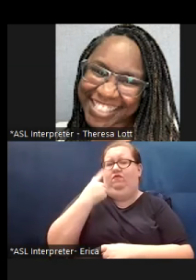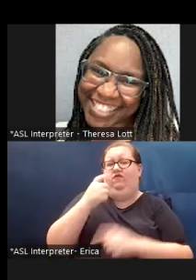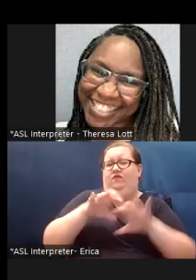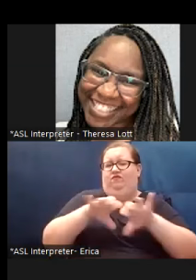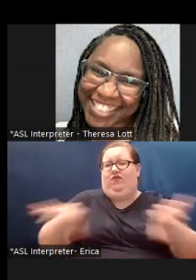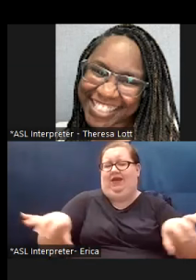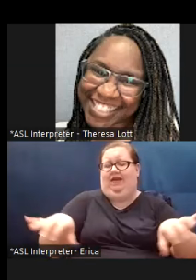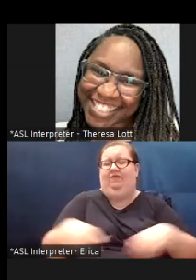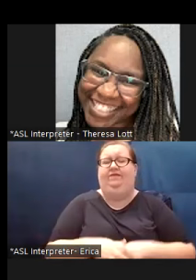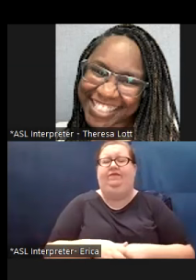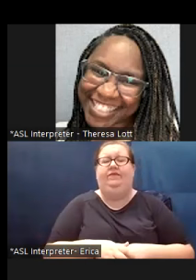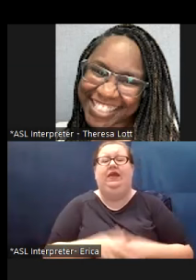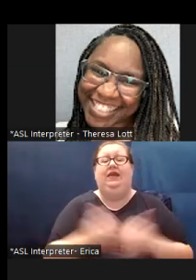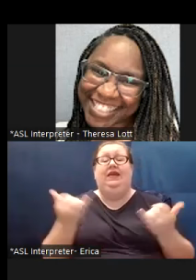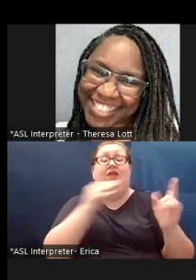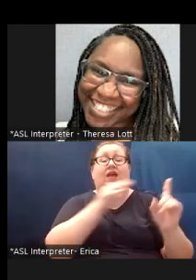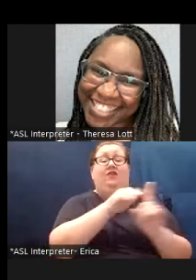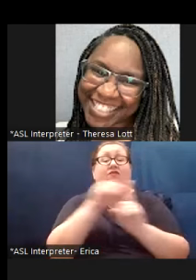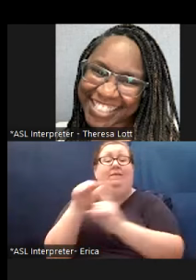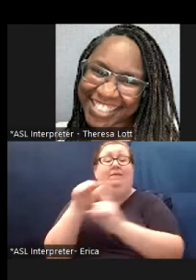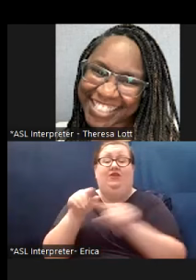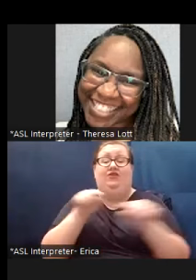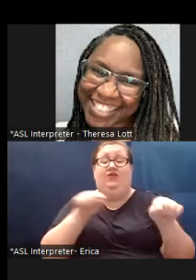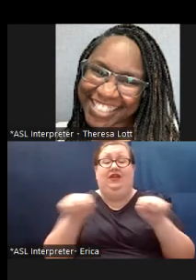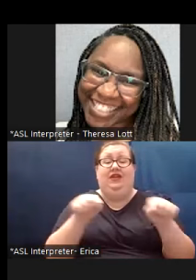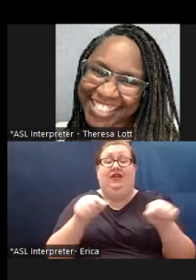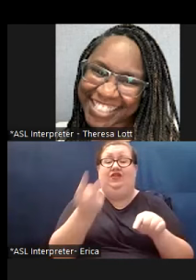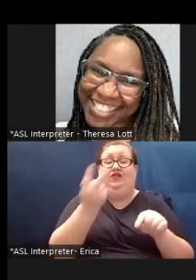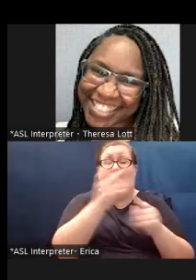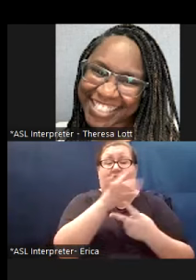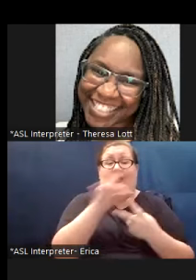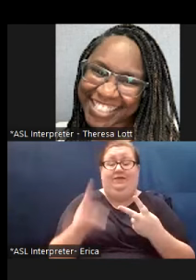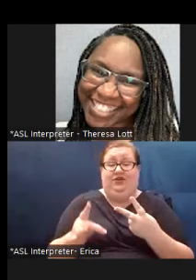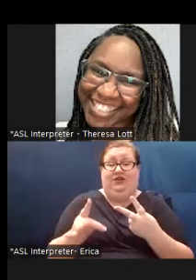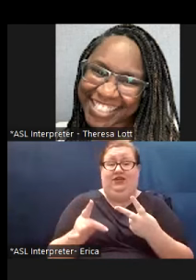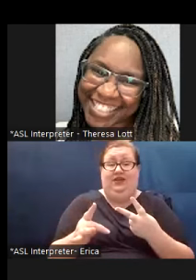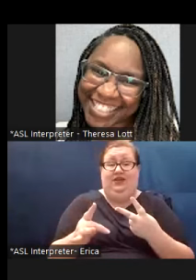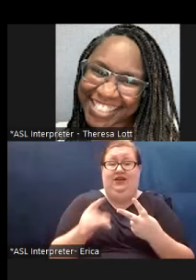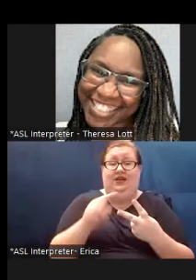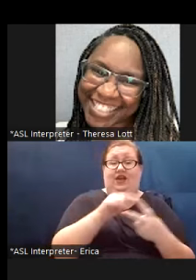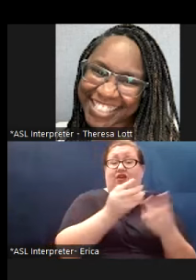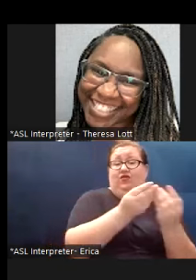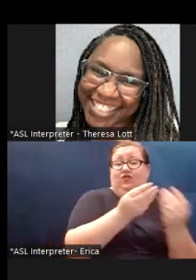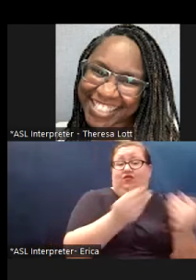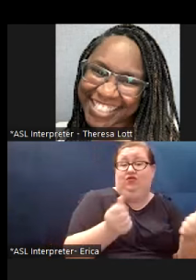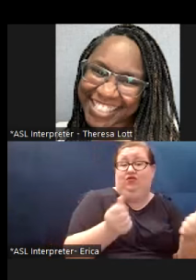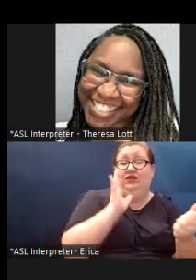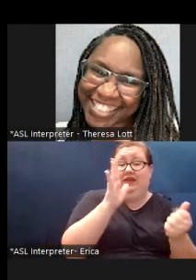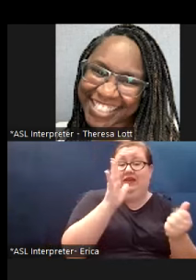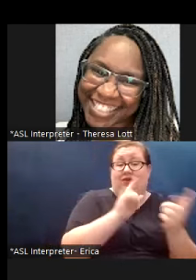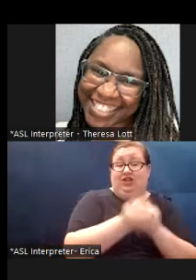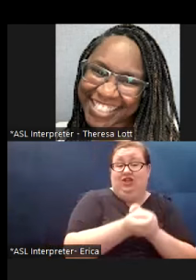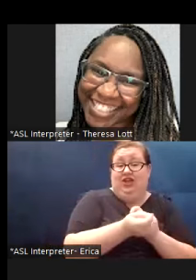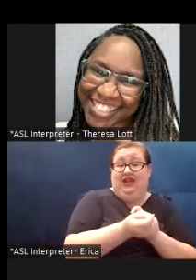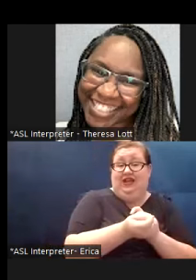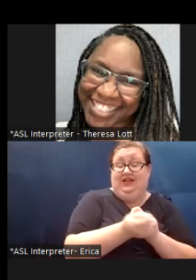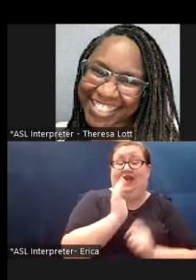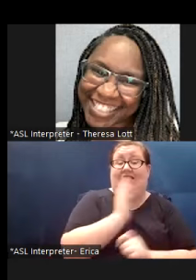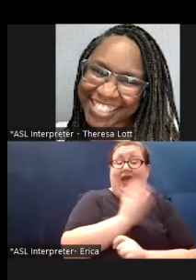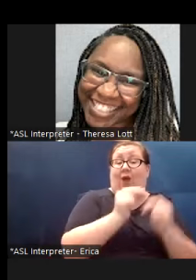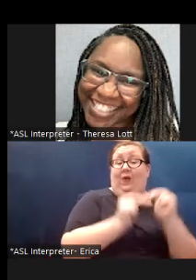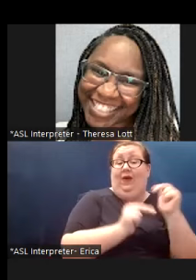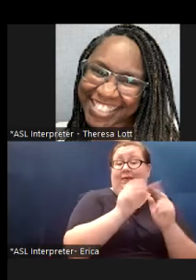So as a reminder, these are your 2 breakout options. You can go into the solutions that will change our built environment